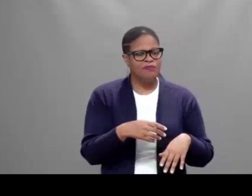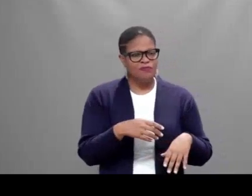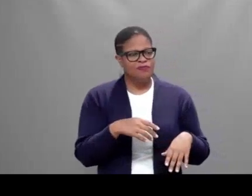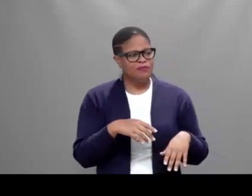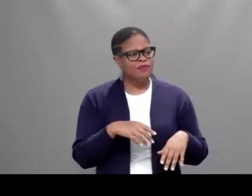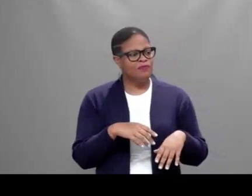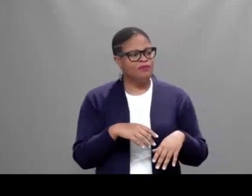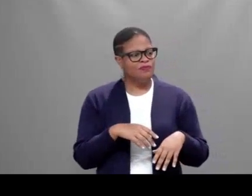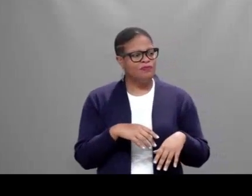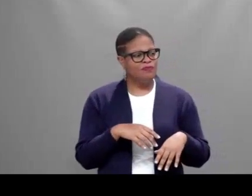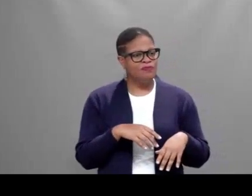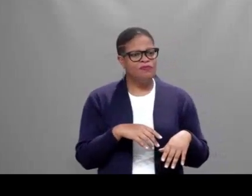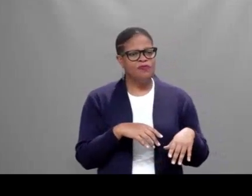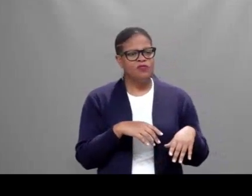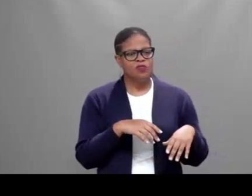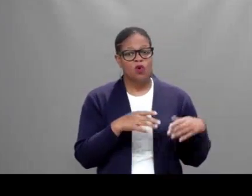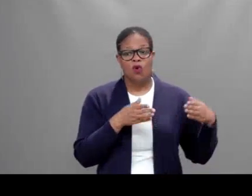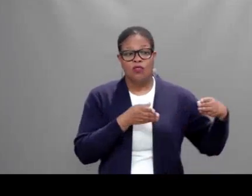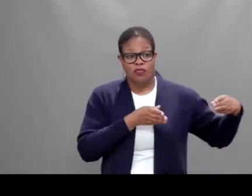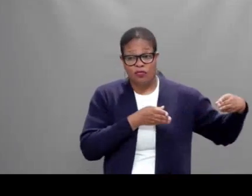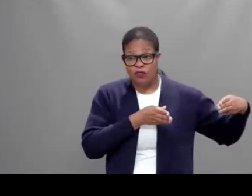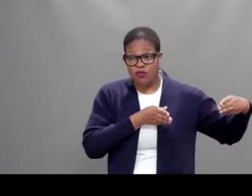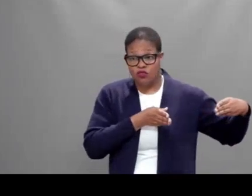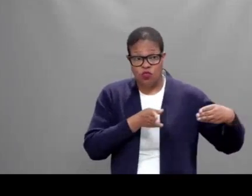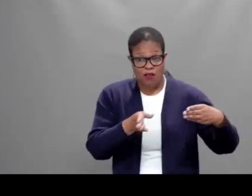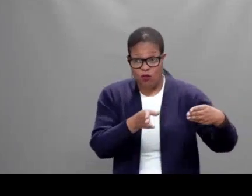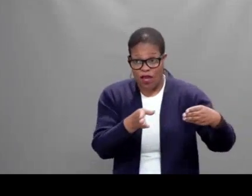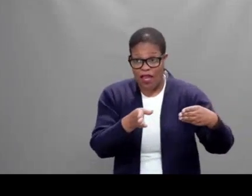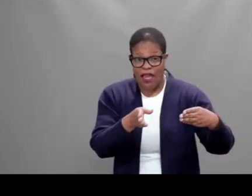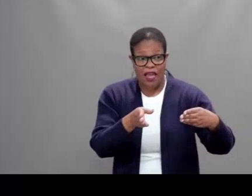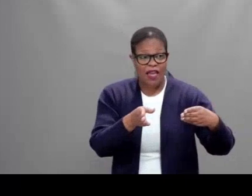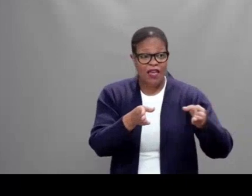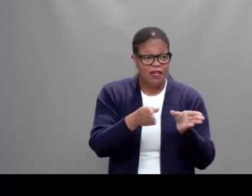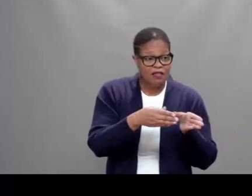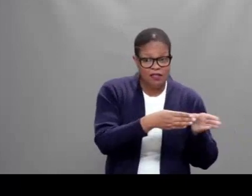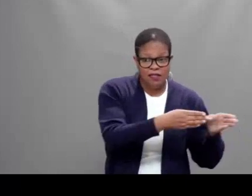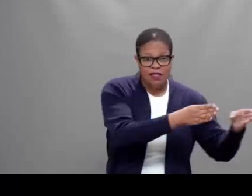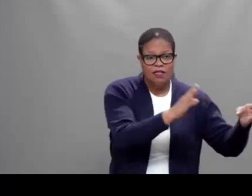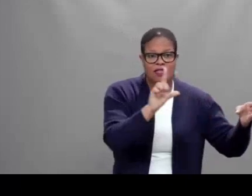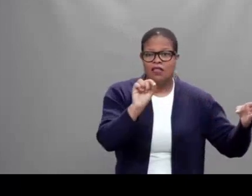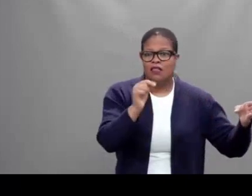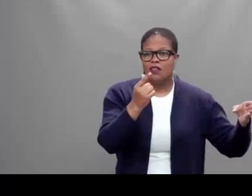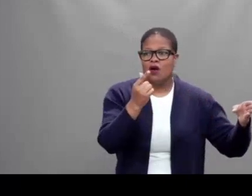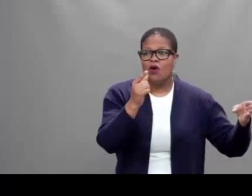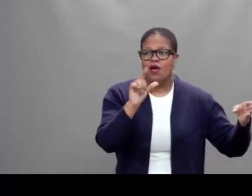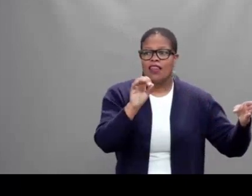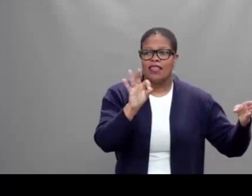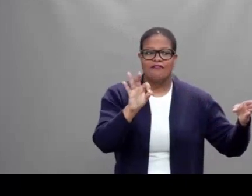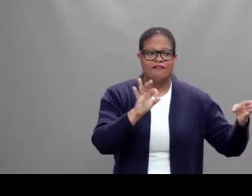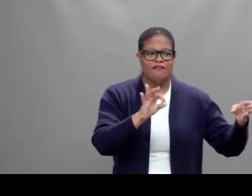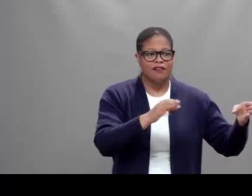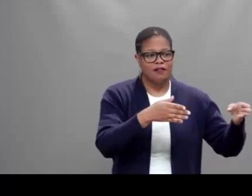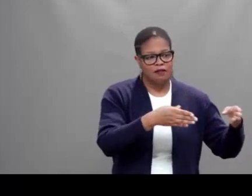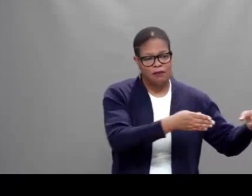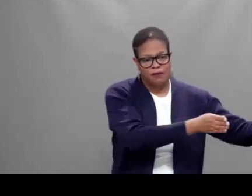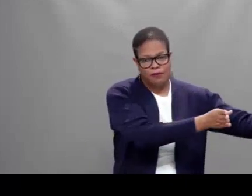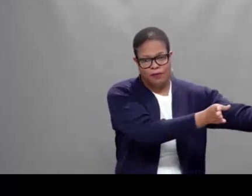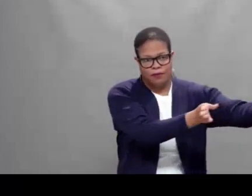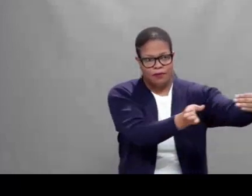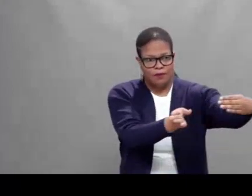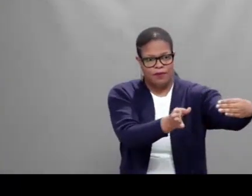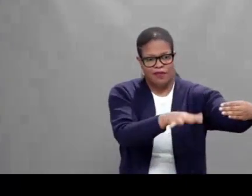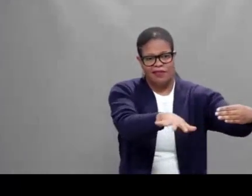the driveway all the way towards Longleaf, that goes on the outside of our campus